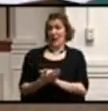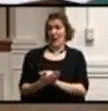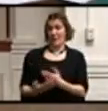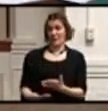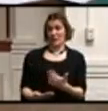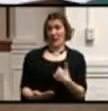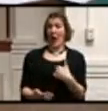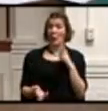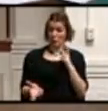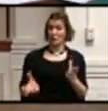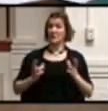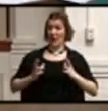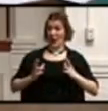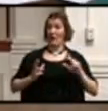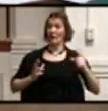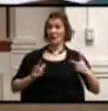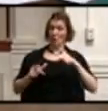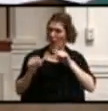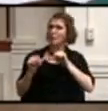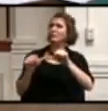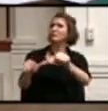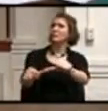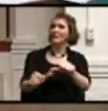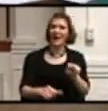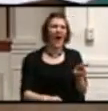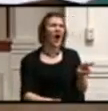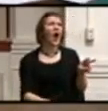employment here. Oh, no. Stop.